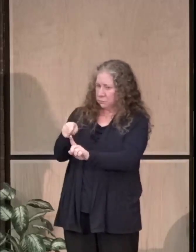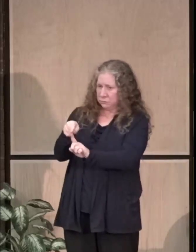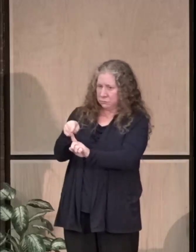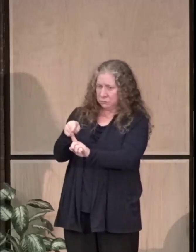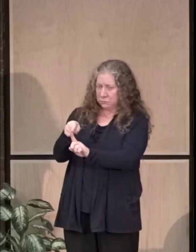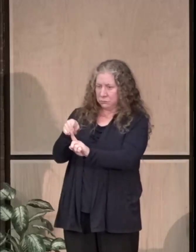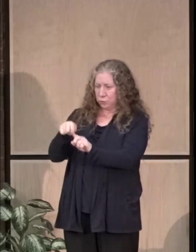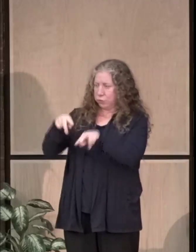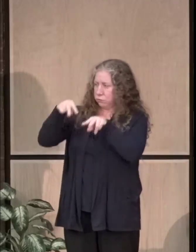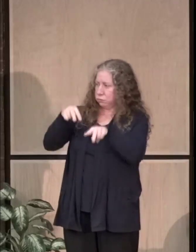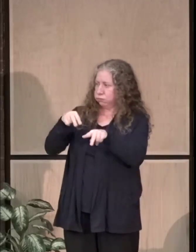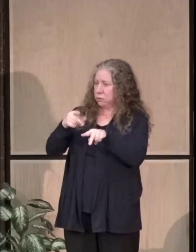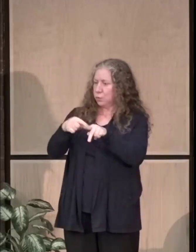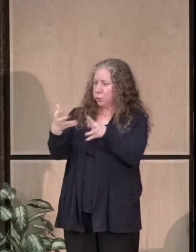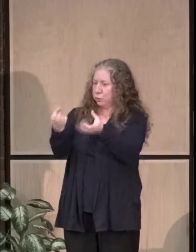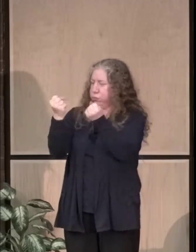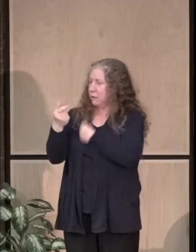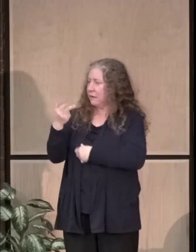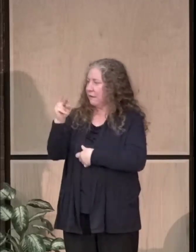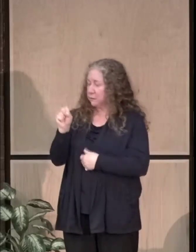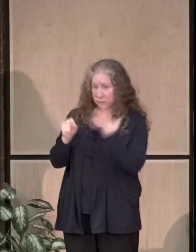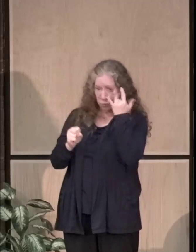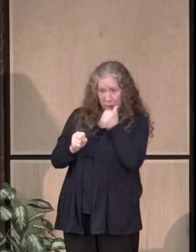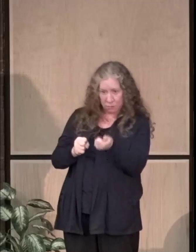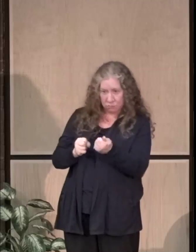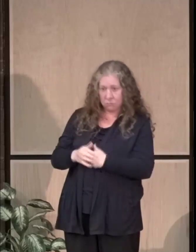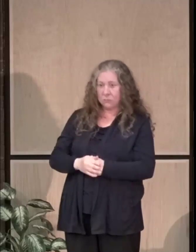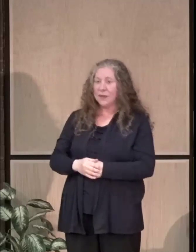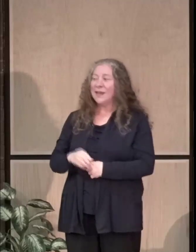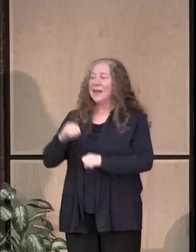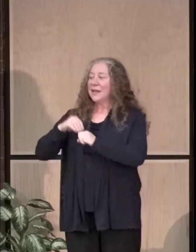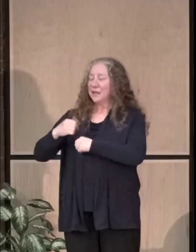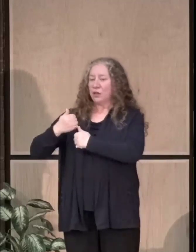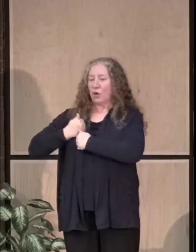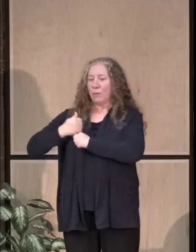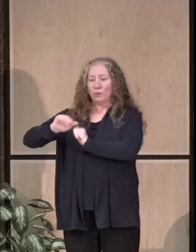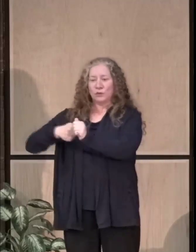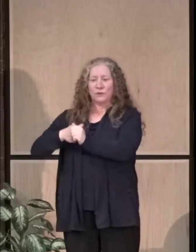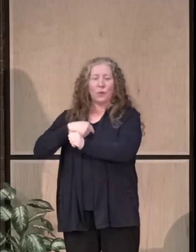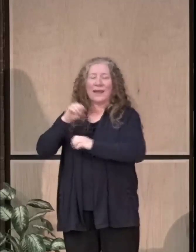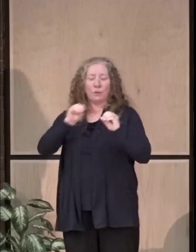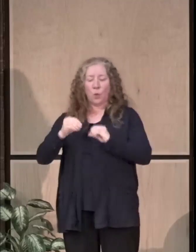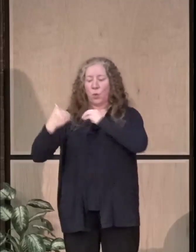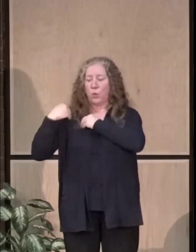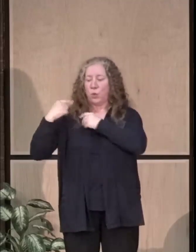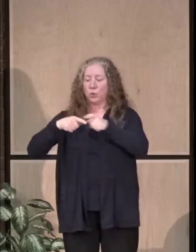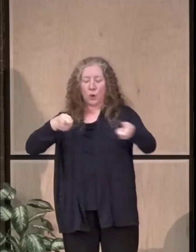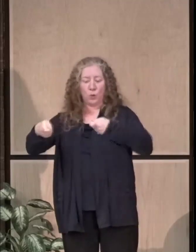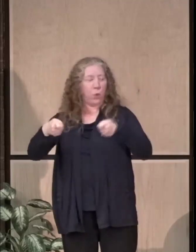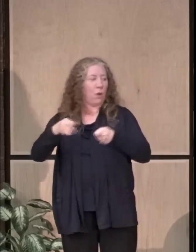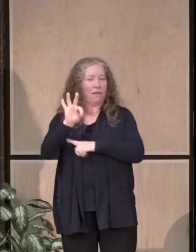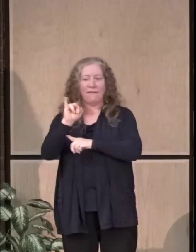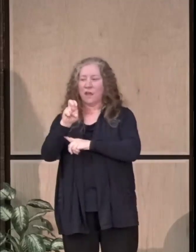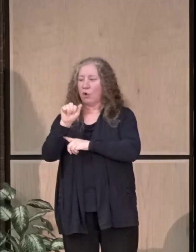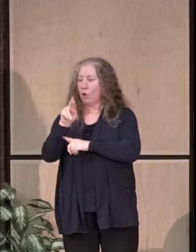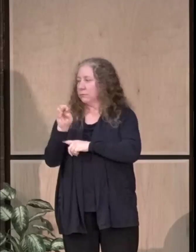be in charge of the removal of the guns? In the Army, we have no authority or jurisdiction over the firearms. So